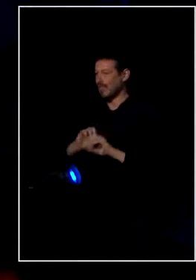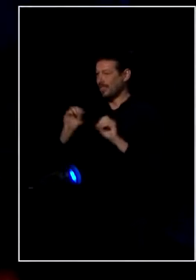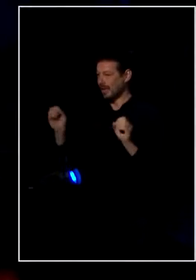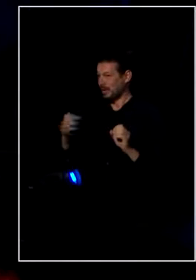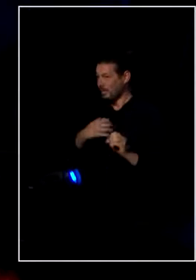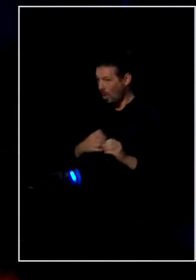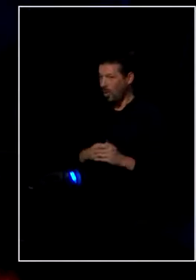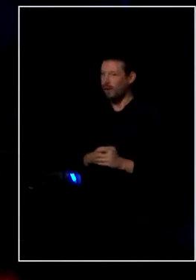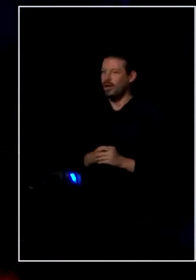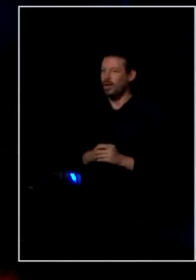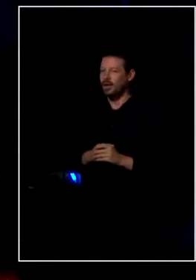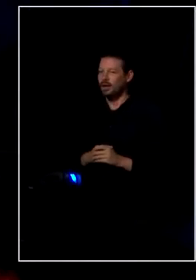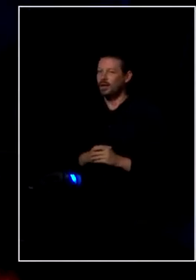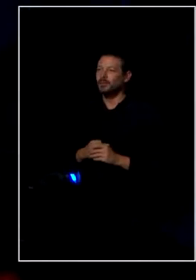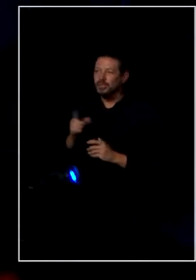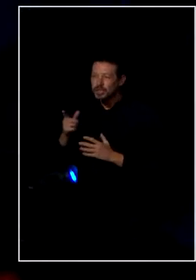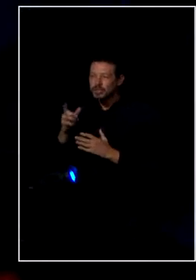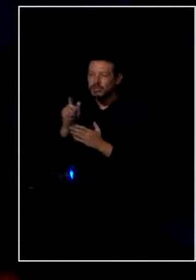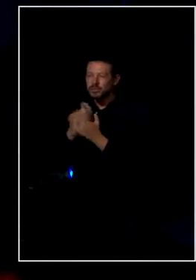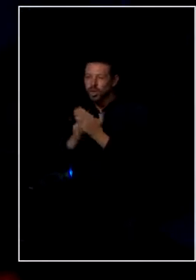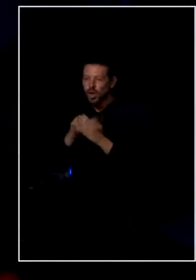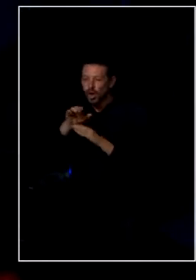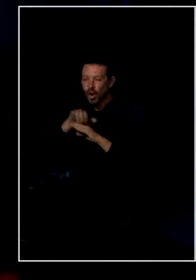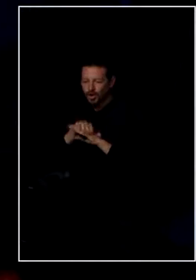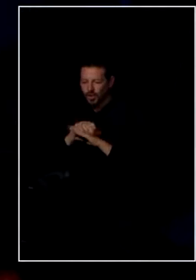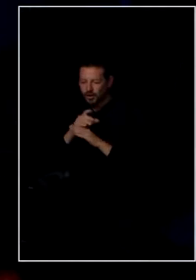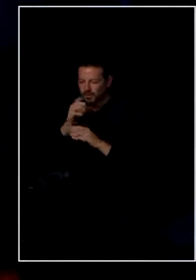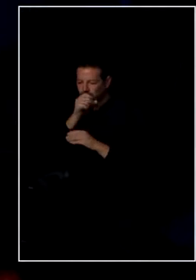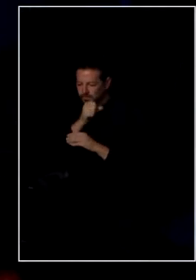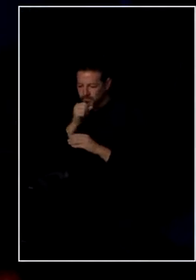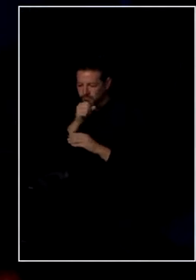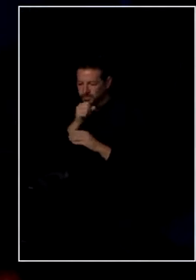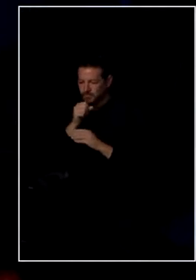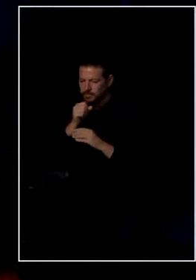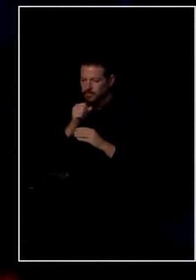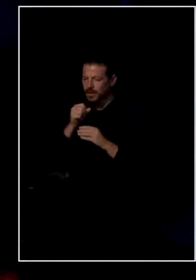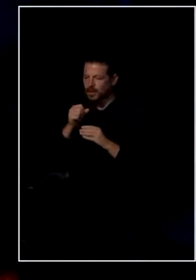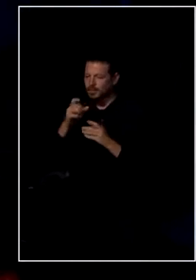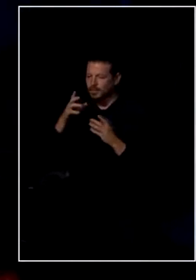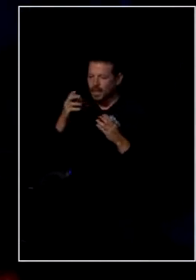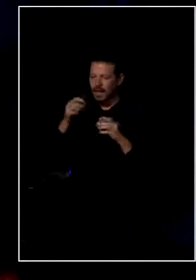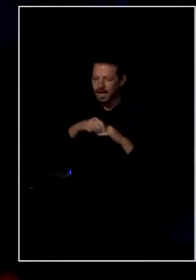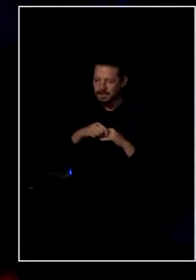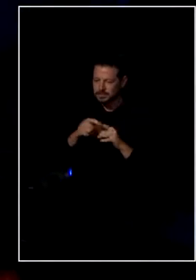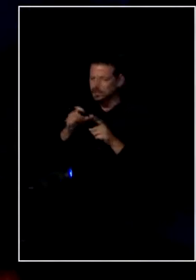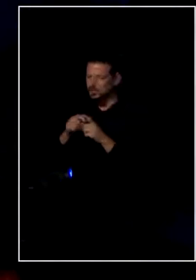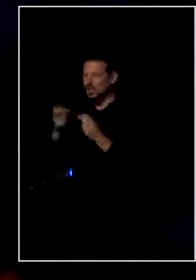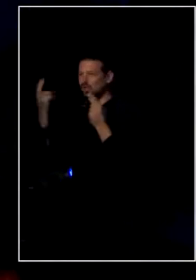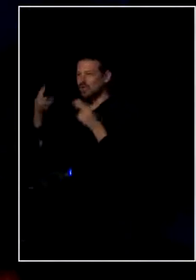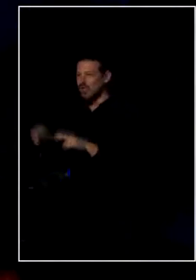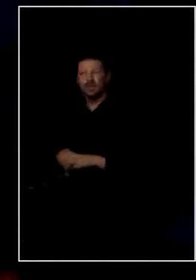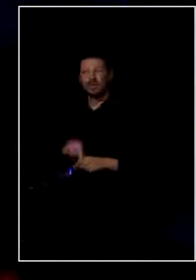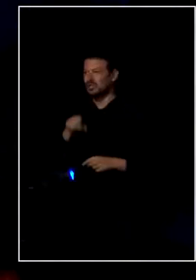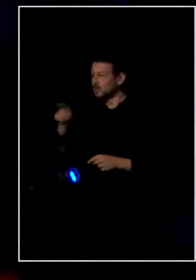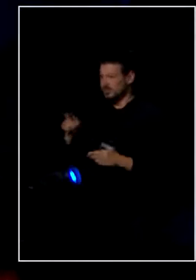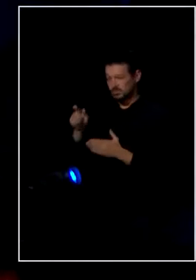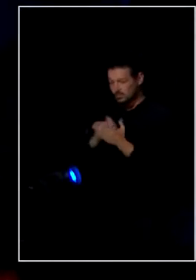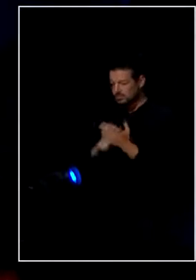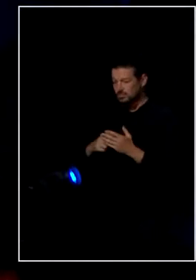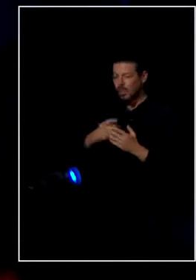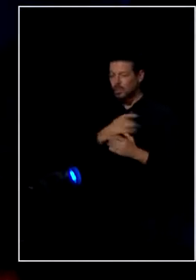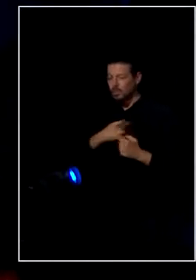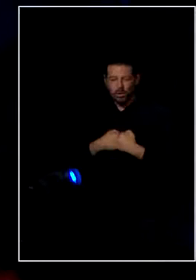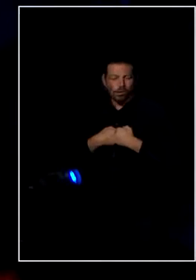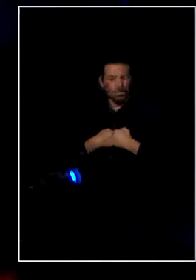most intimate of topics, her grief over the deaths of her husband and her daughter. Didion has revealed her emotional pain to the